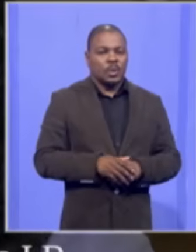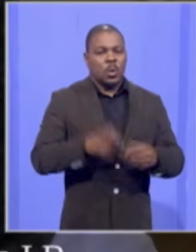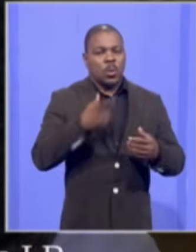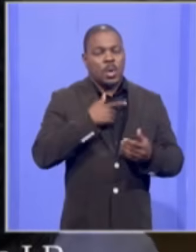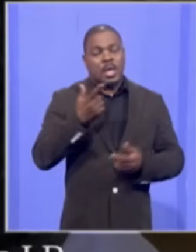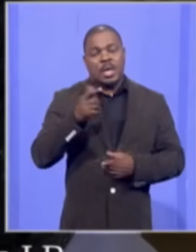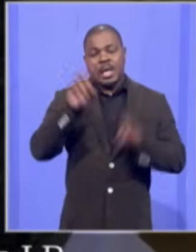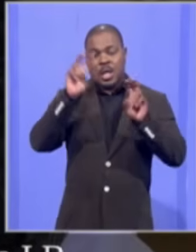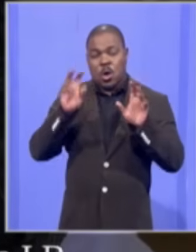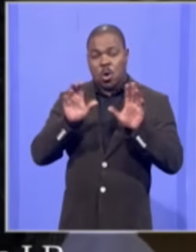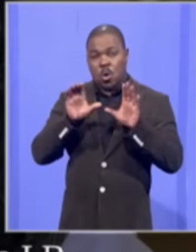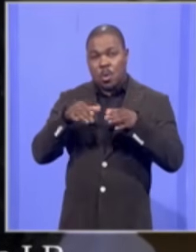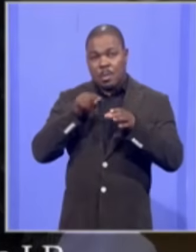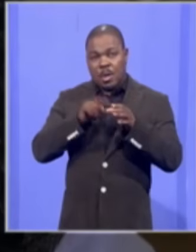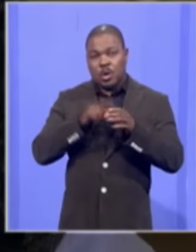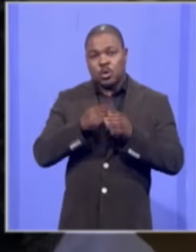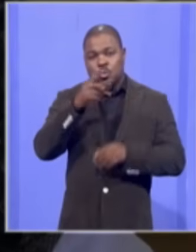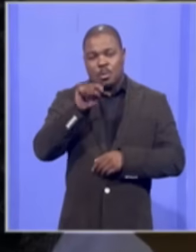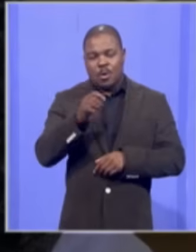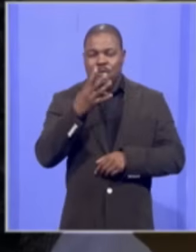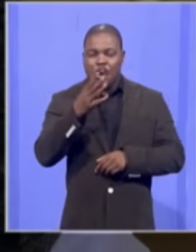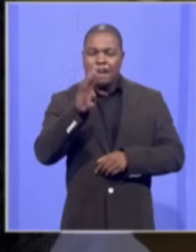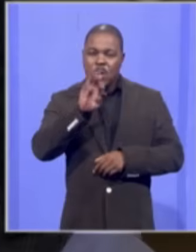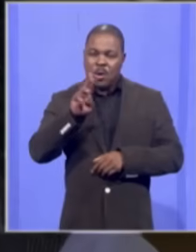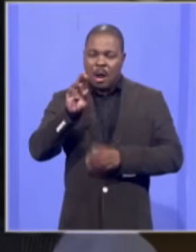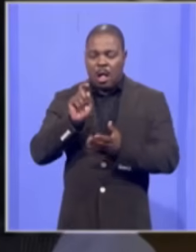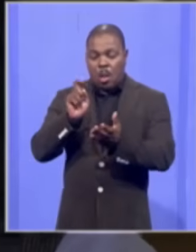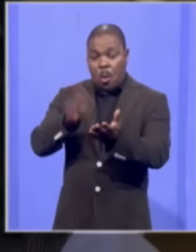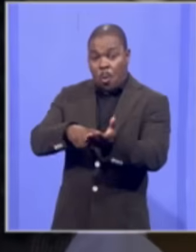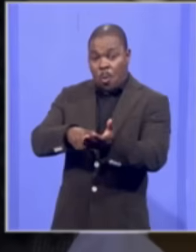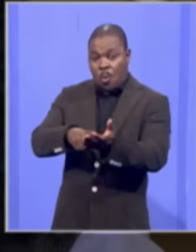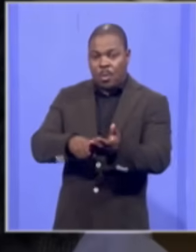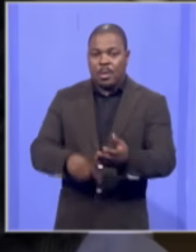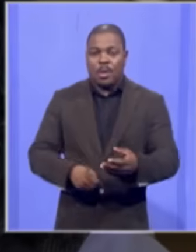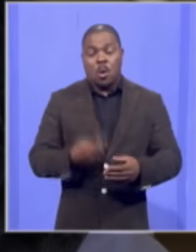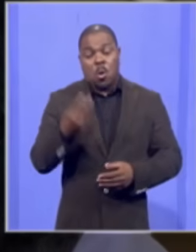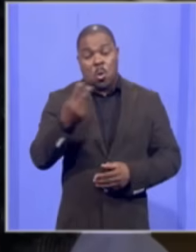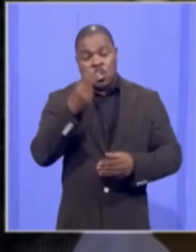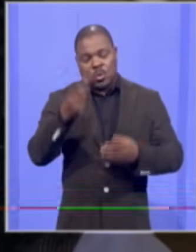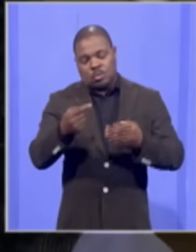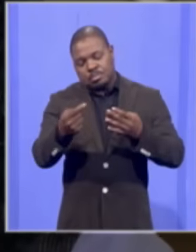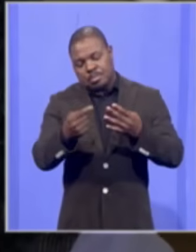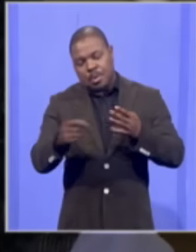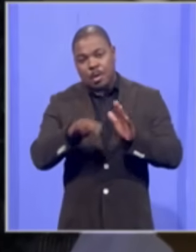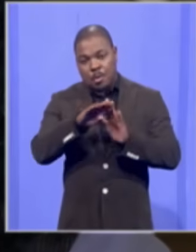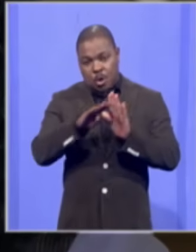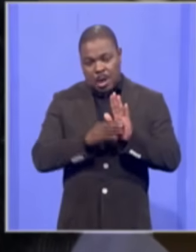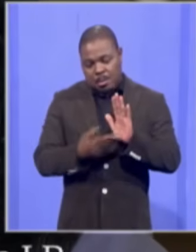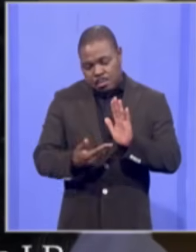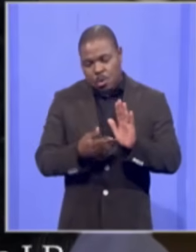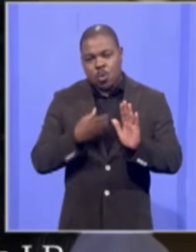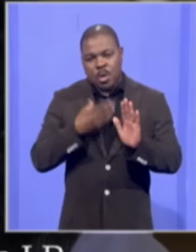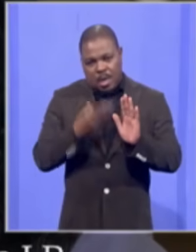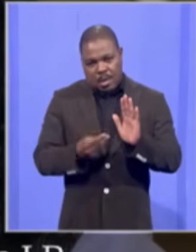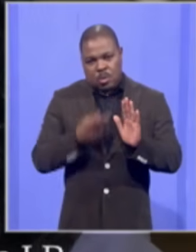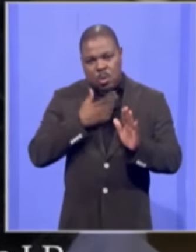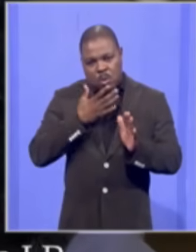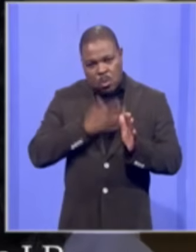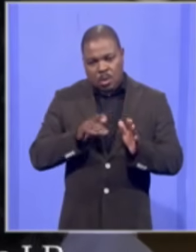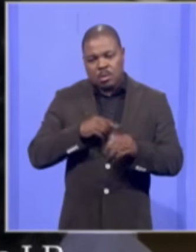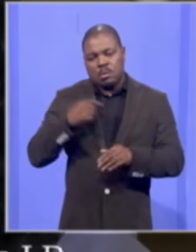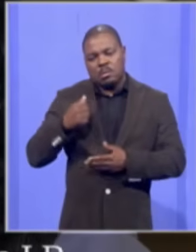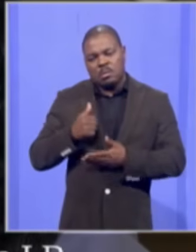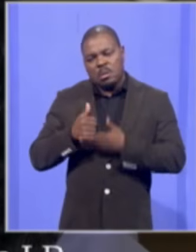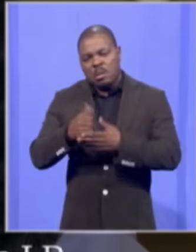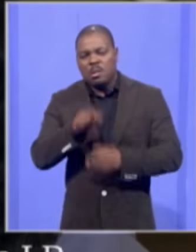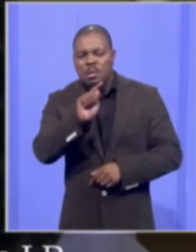2.4 billion, give or take, but also there are a number of programs that we are trying to assist these